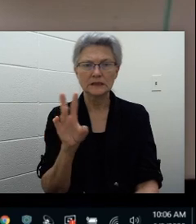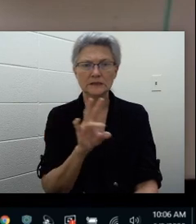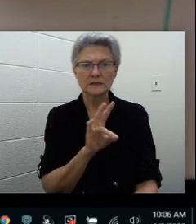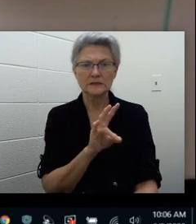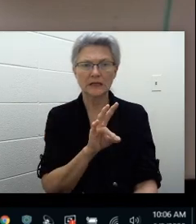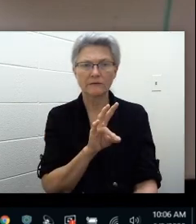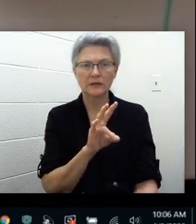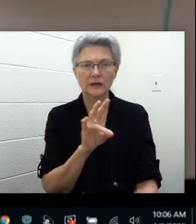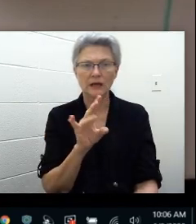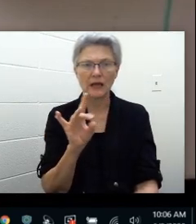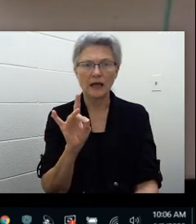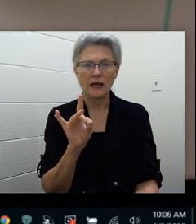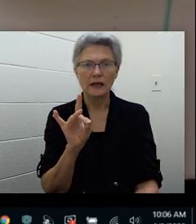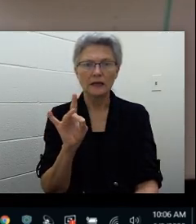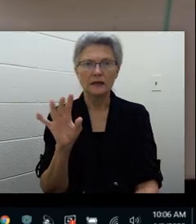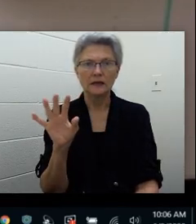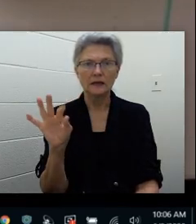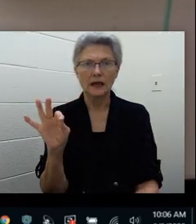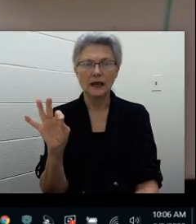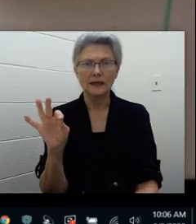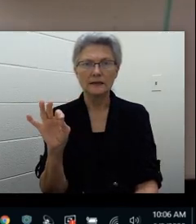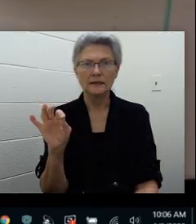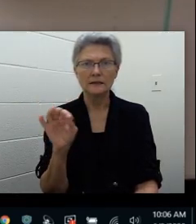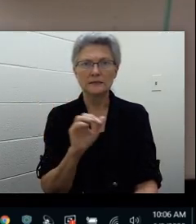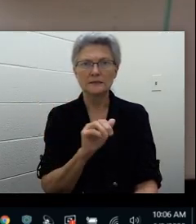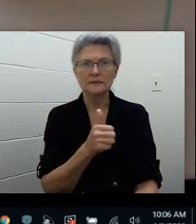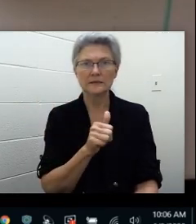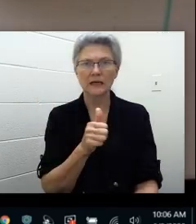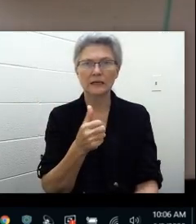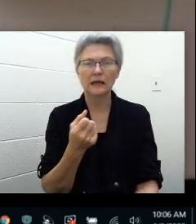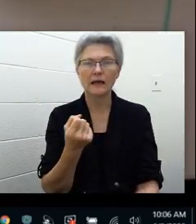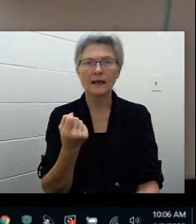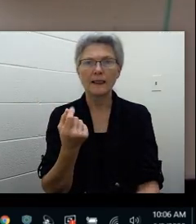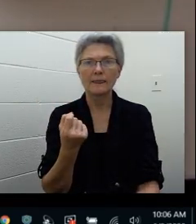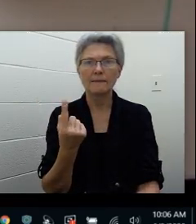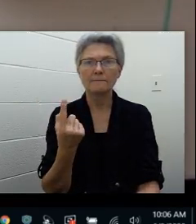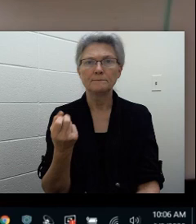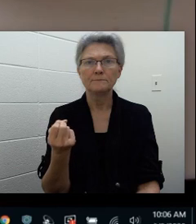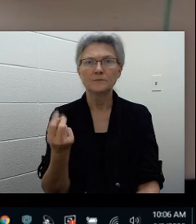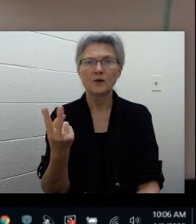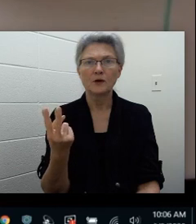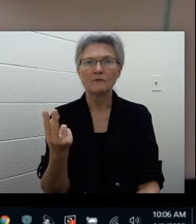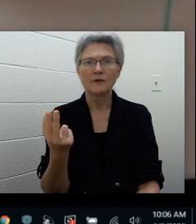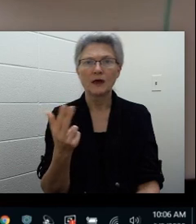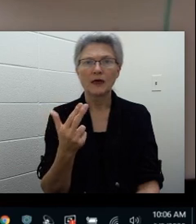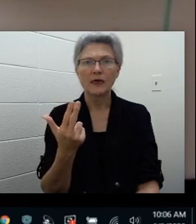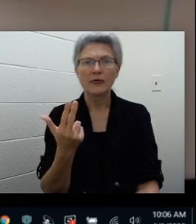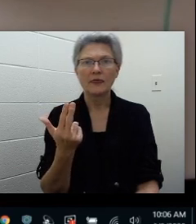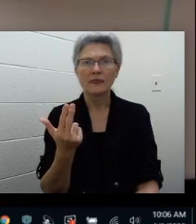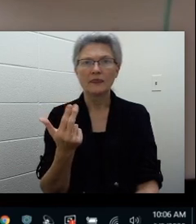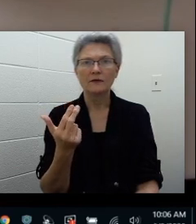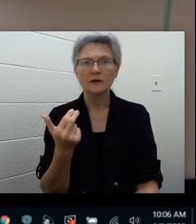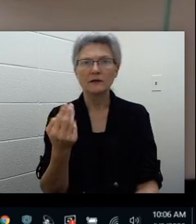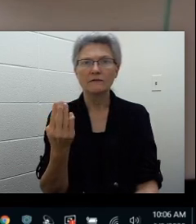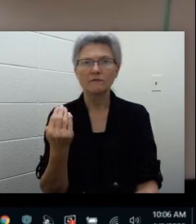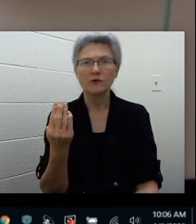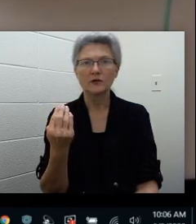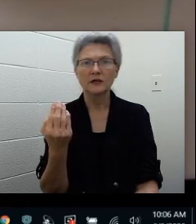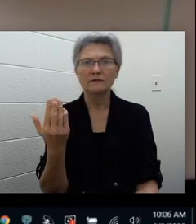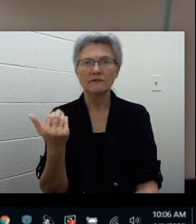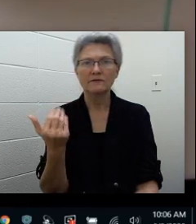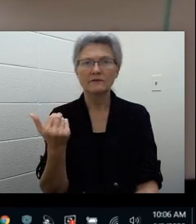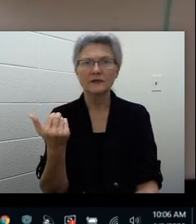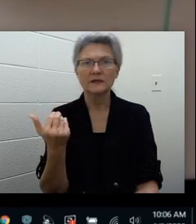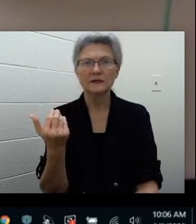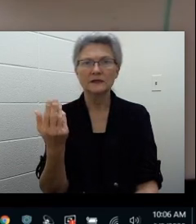6, 7, 8, 9, 10, 11, 12, 13,